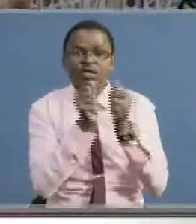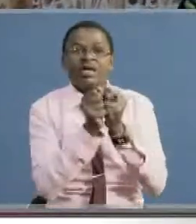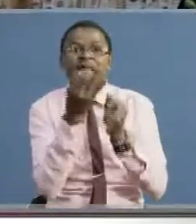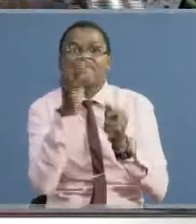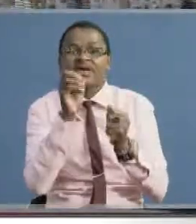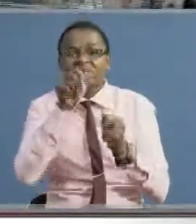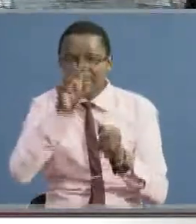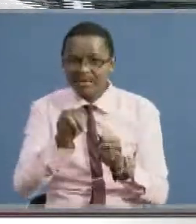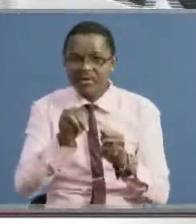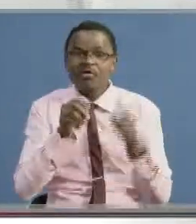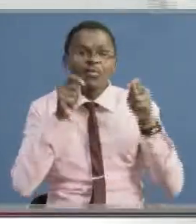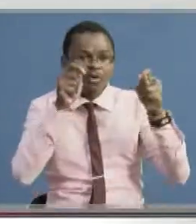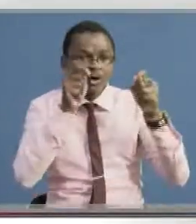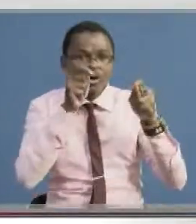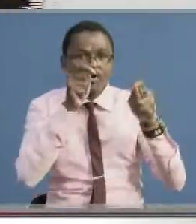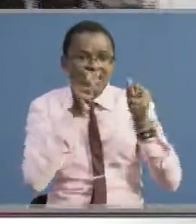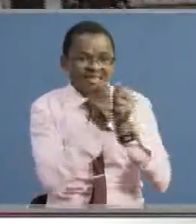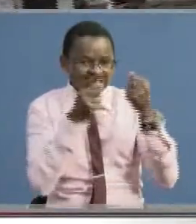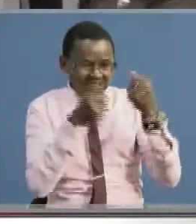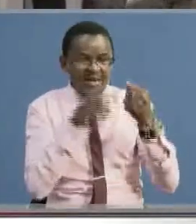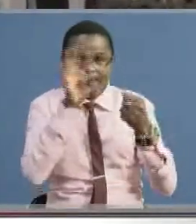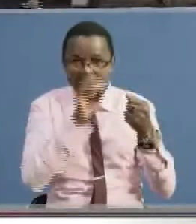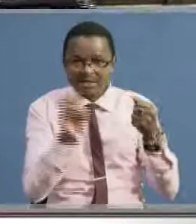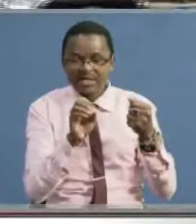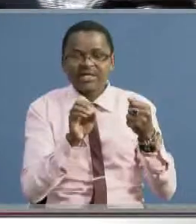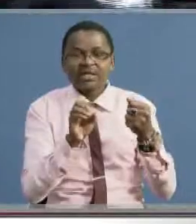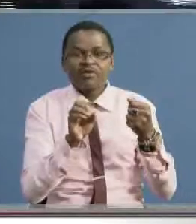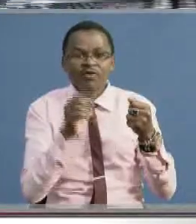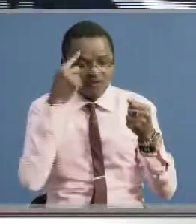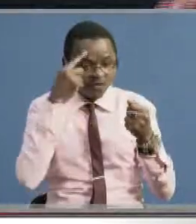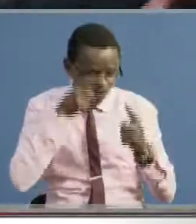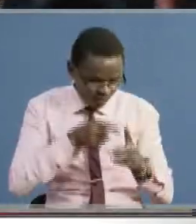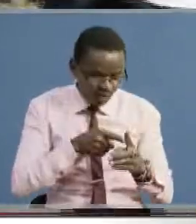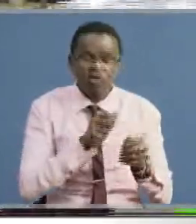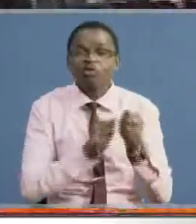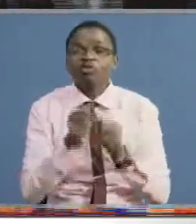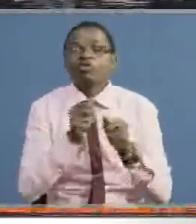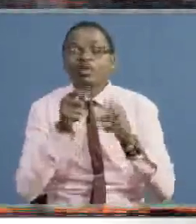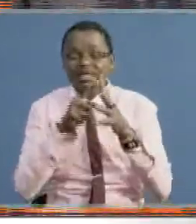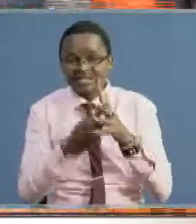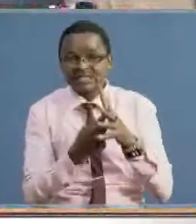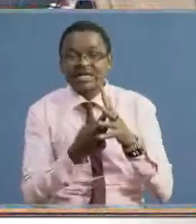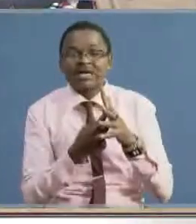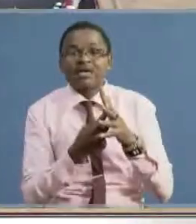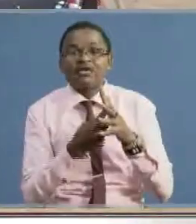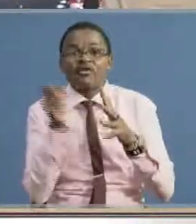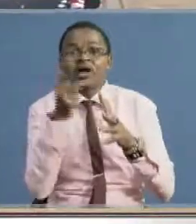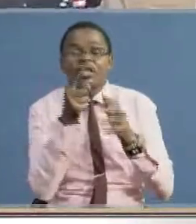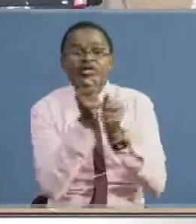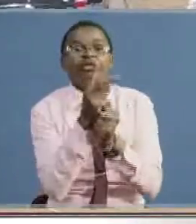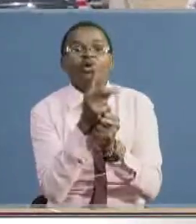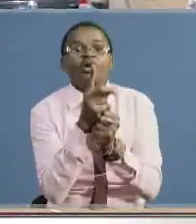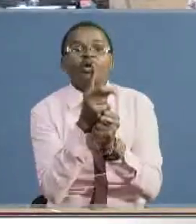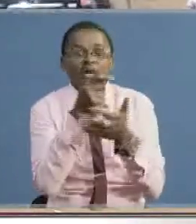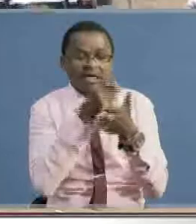10:30 a.m. in their protest over the 16% tax levy imposed on fuel and which is to take effect on 1st of September. The tax,